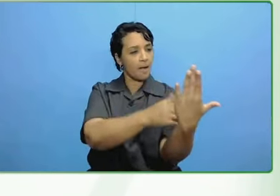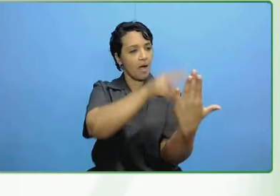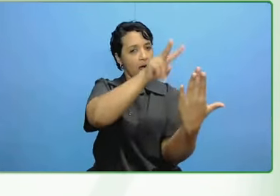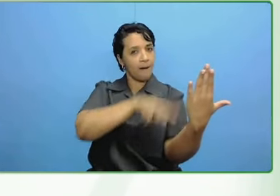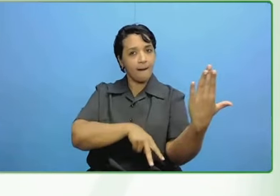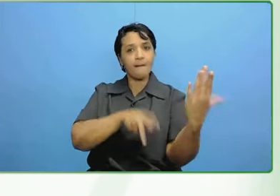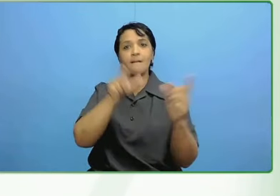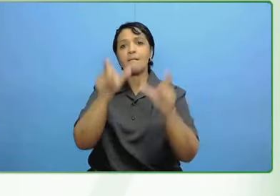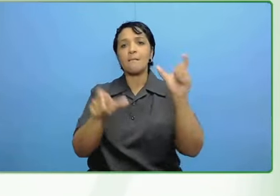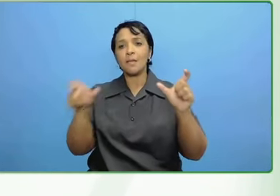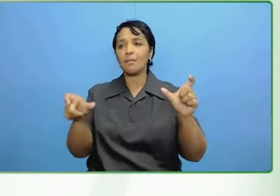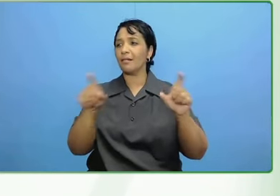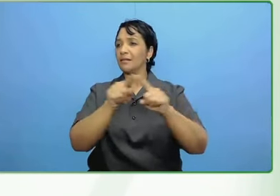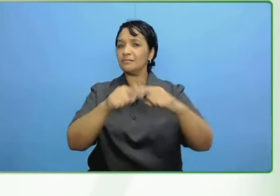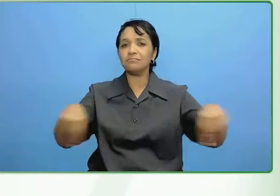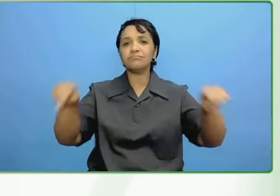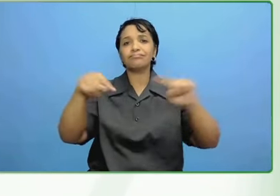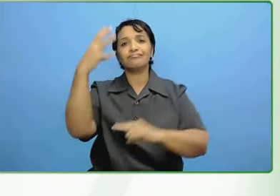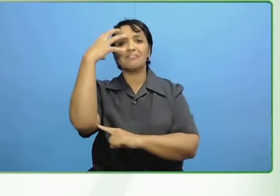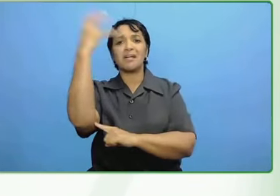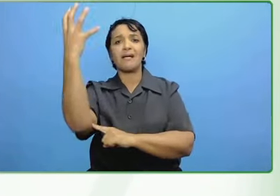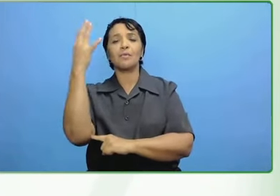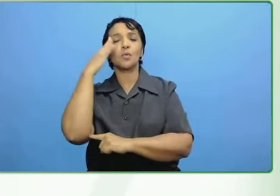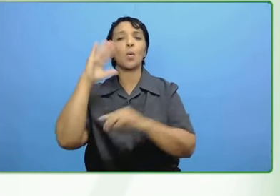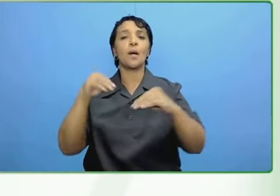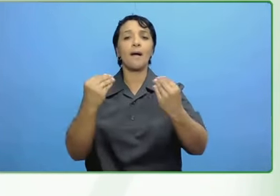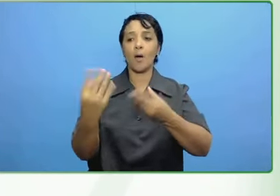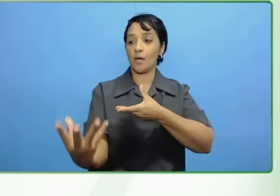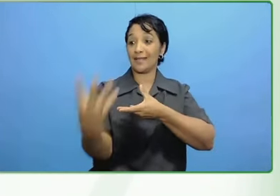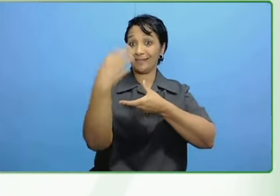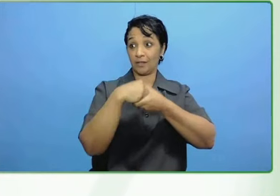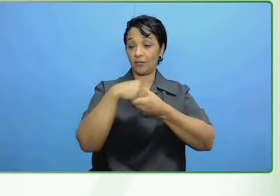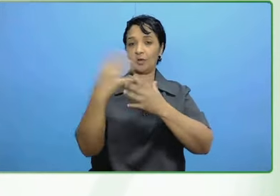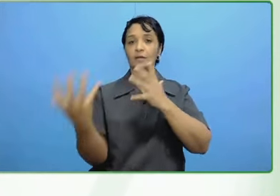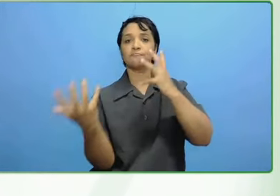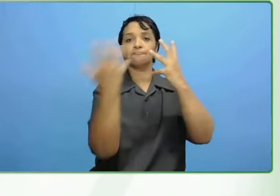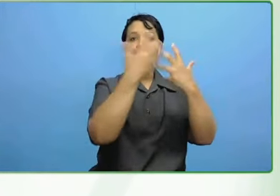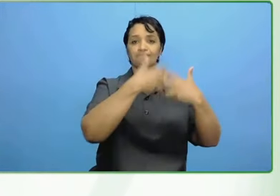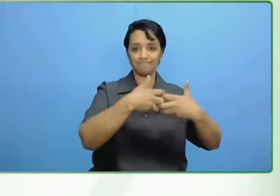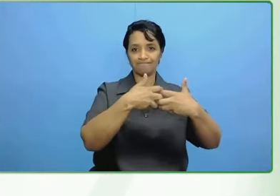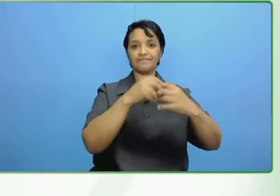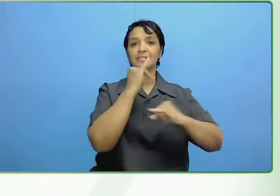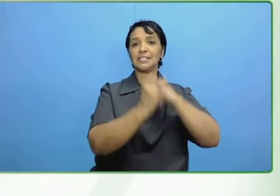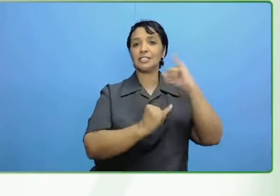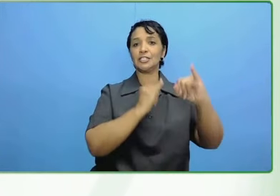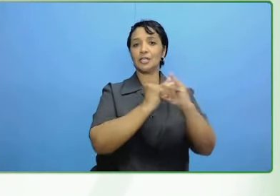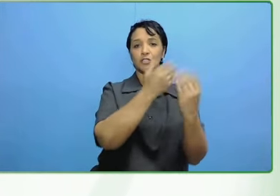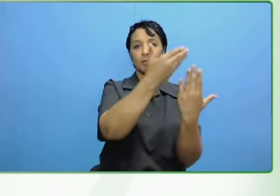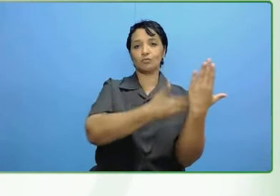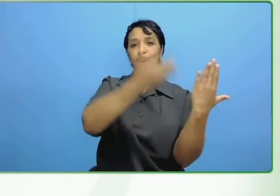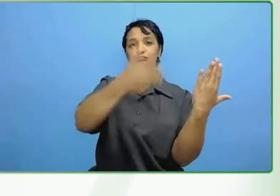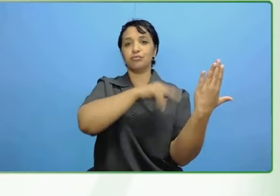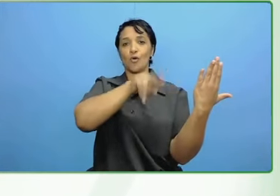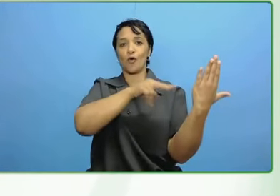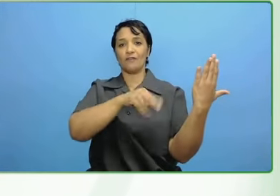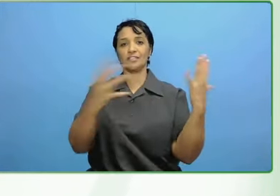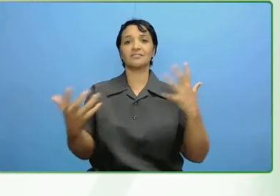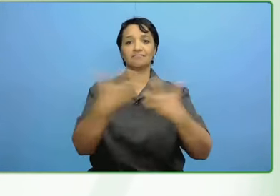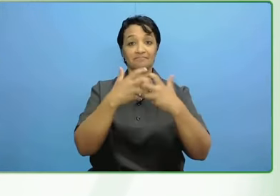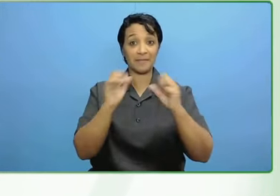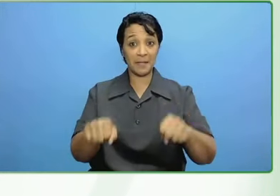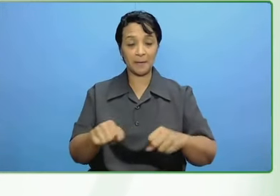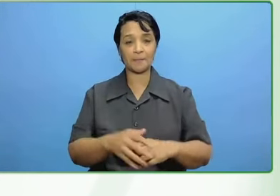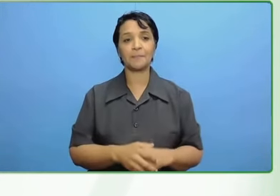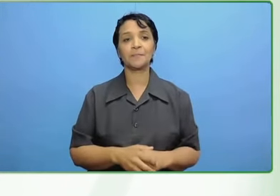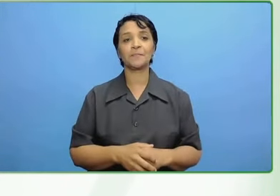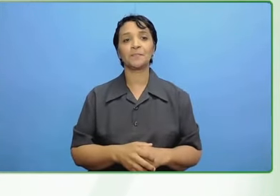sectors towards inclusion in line with our international commitments. Next slide, please. Madam Chair,